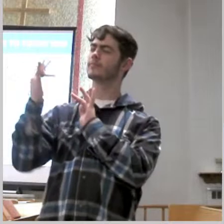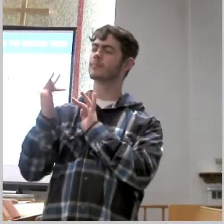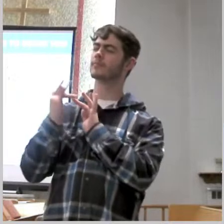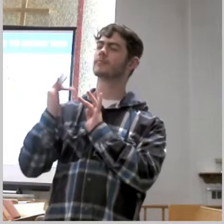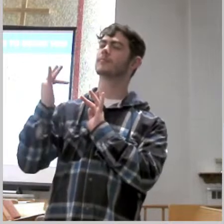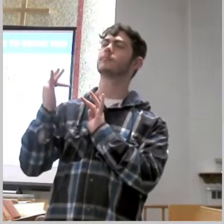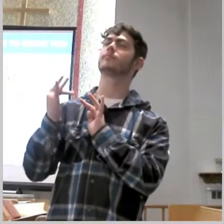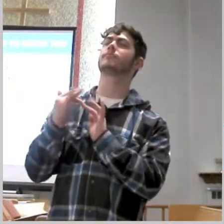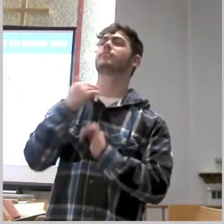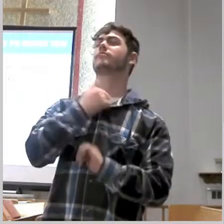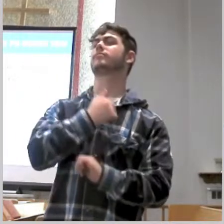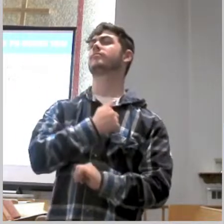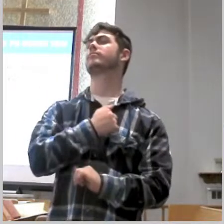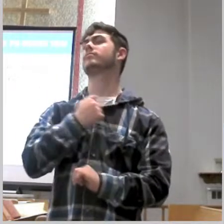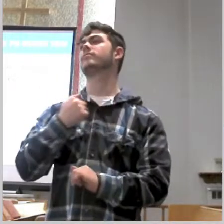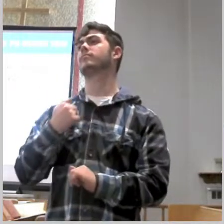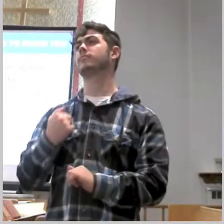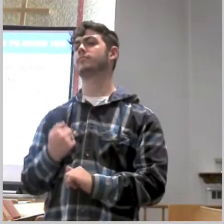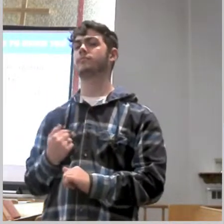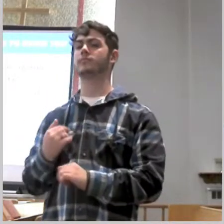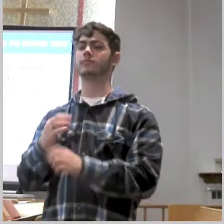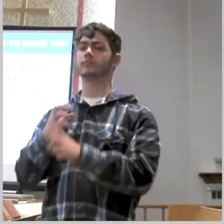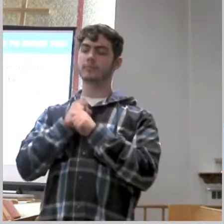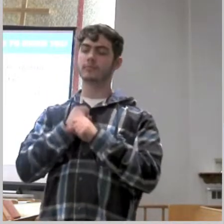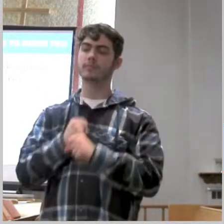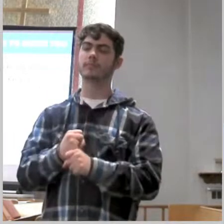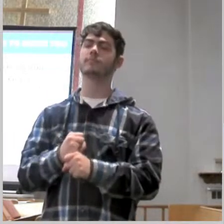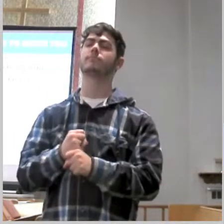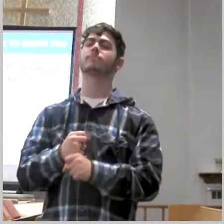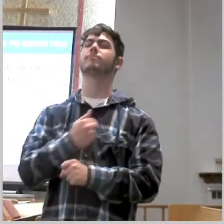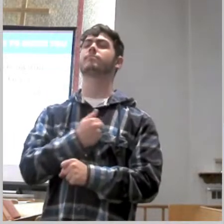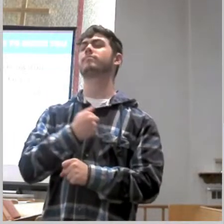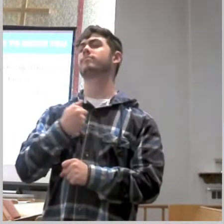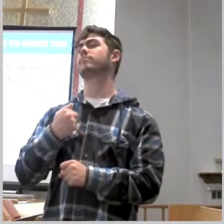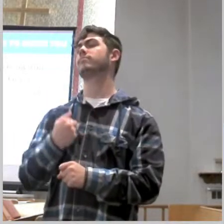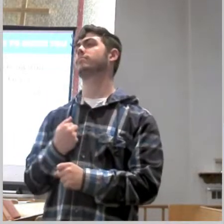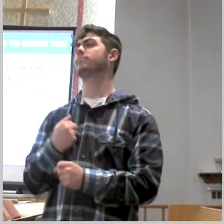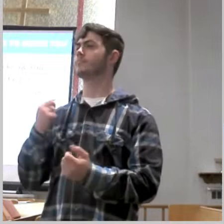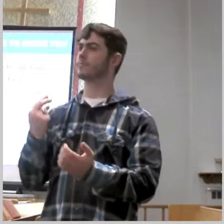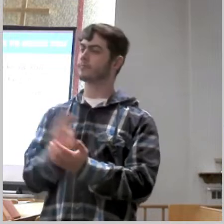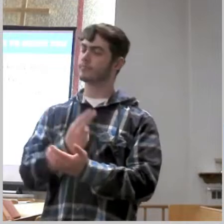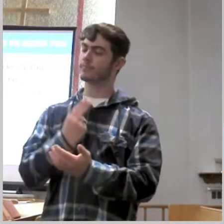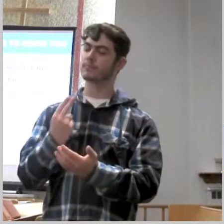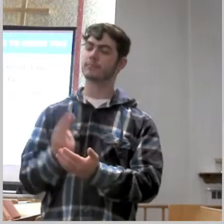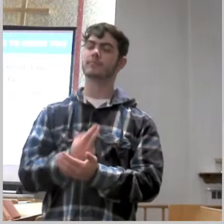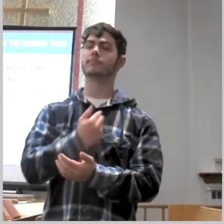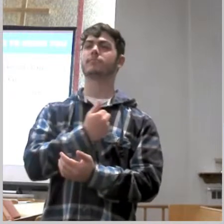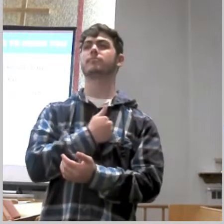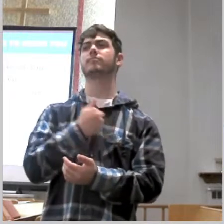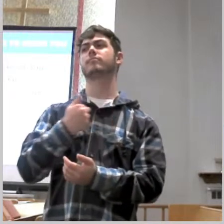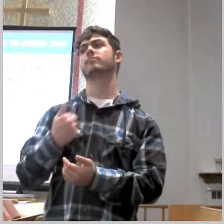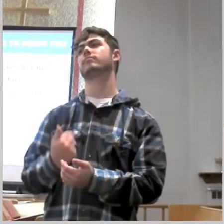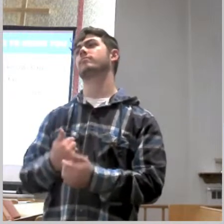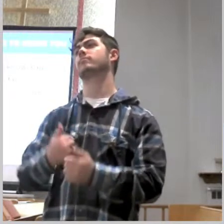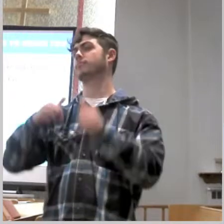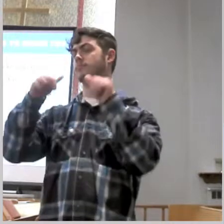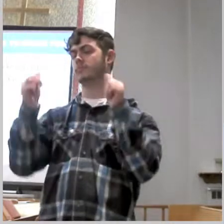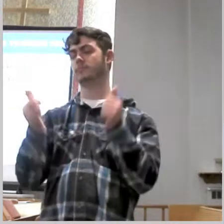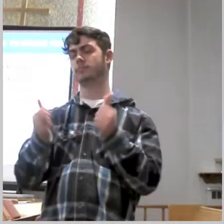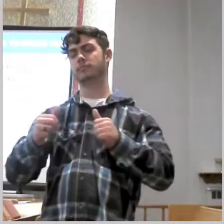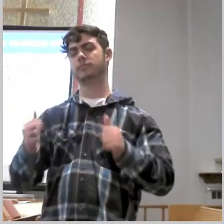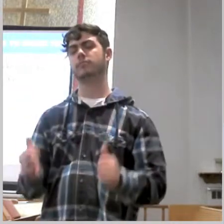face. Touch us, hold us, use